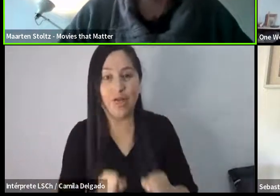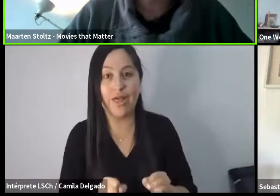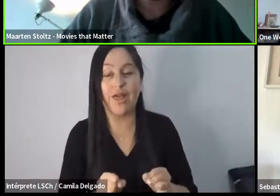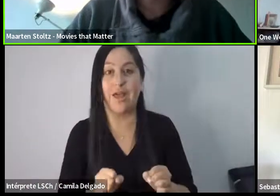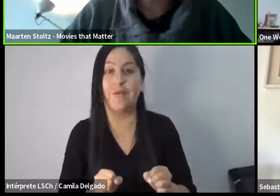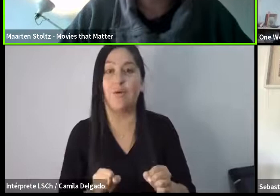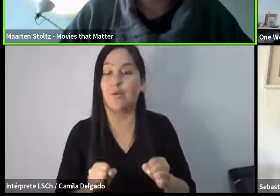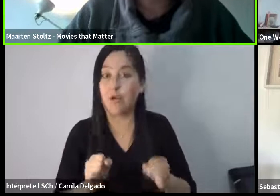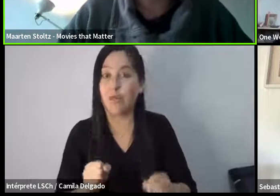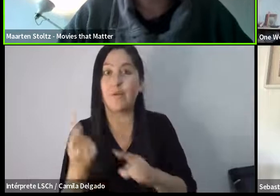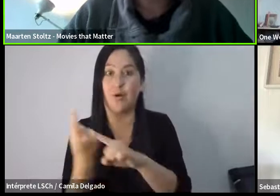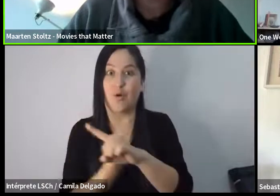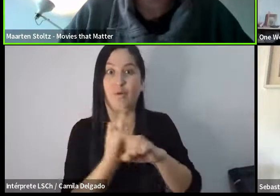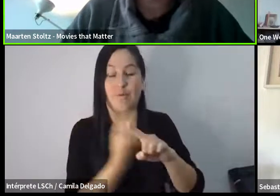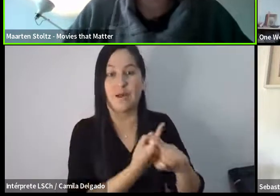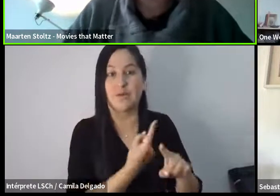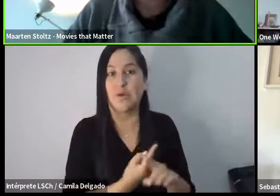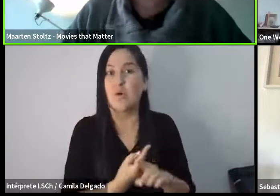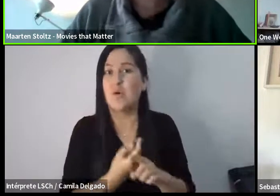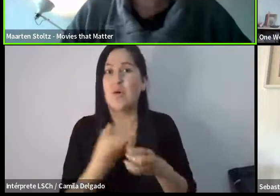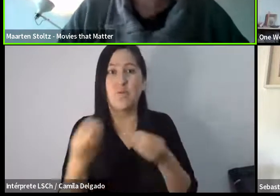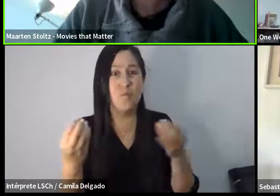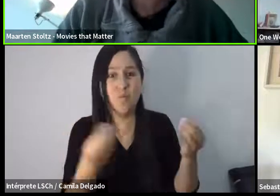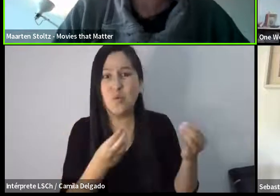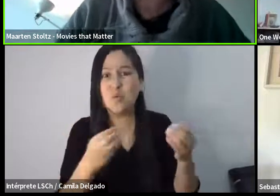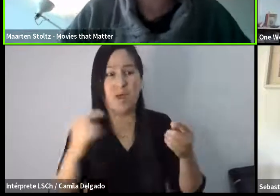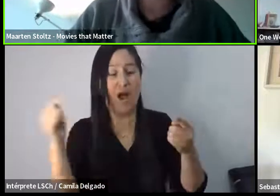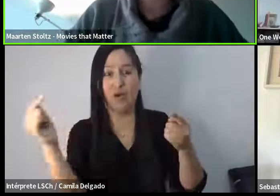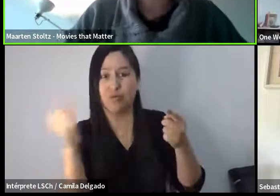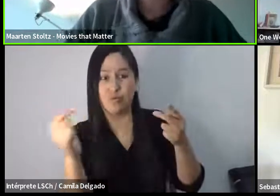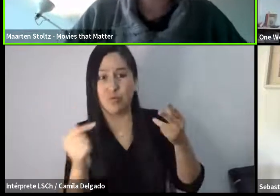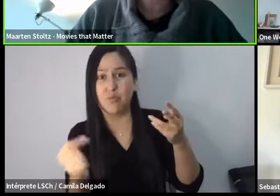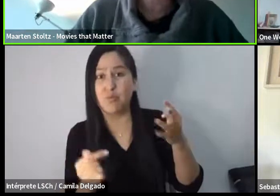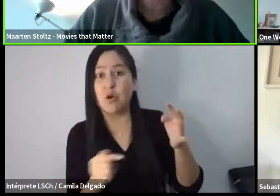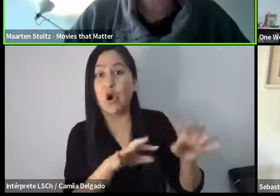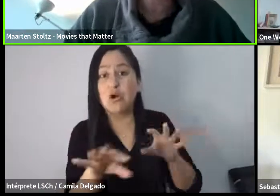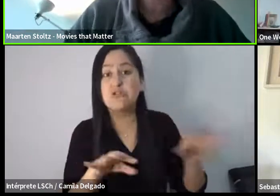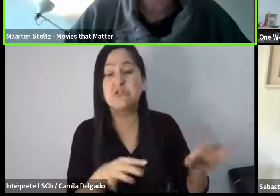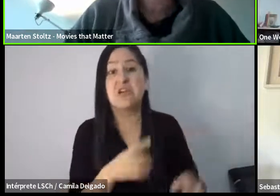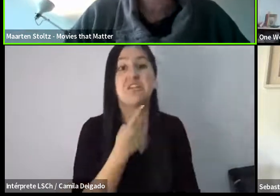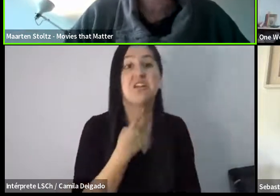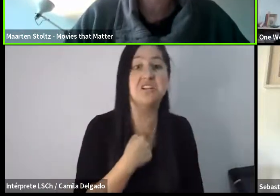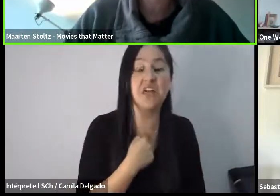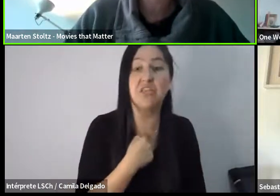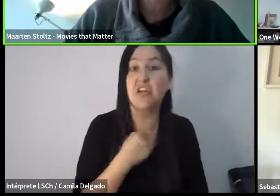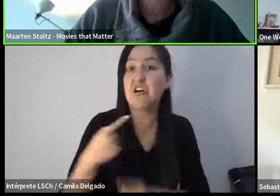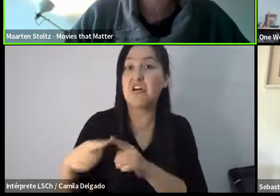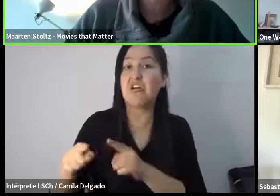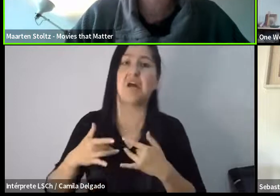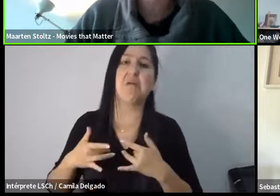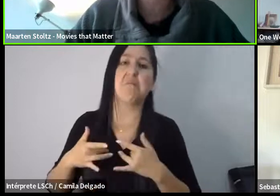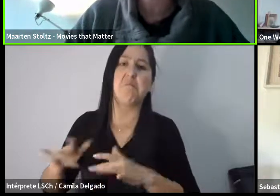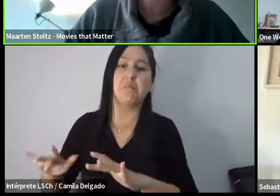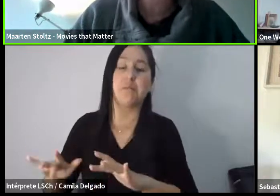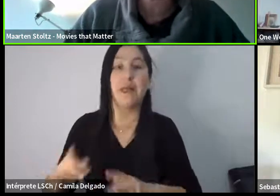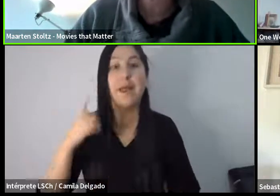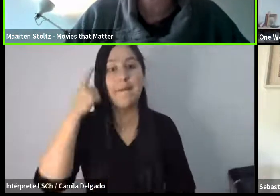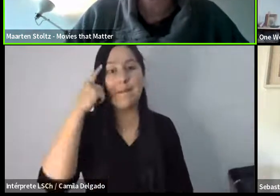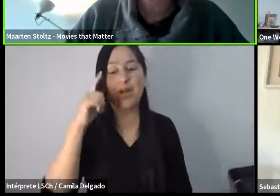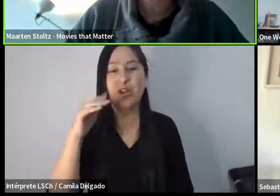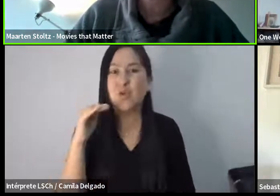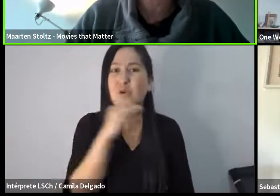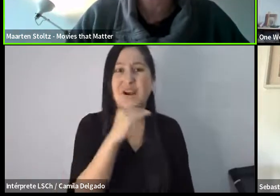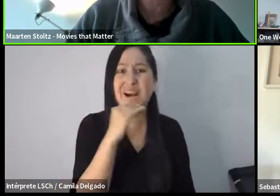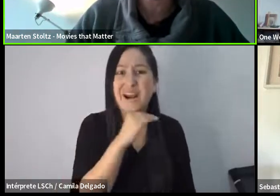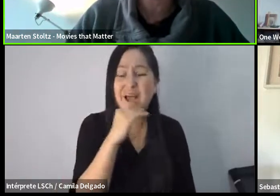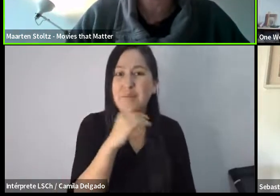things you're interested in, but also things you're not interested in at all. But it's also fast and fluid that it's very hard these days